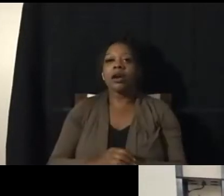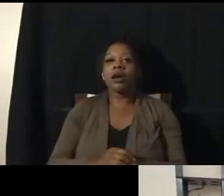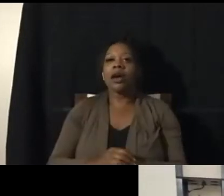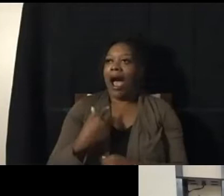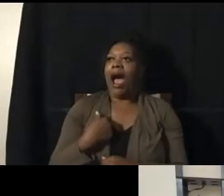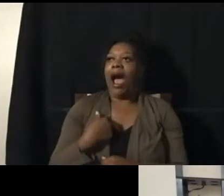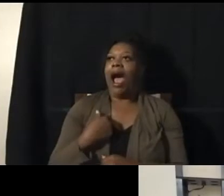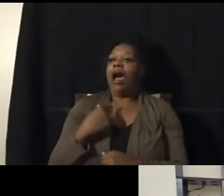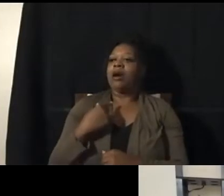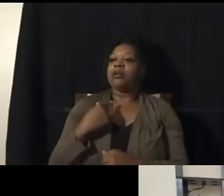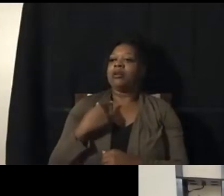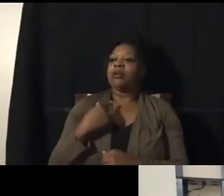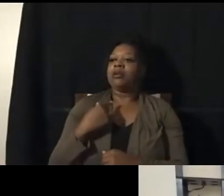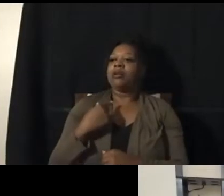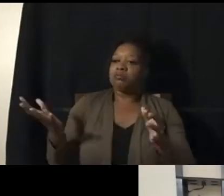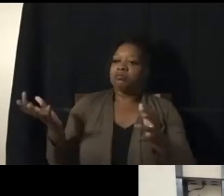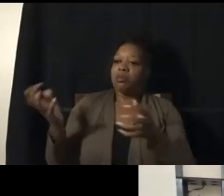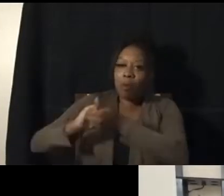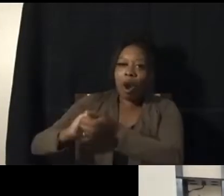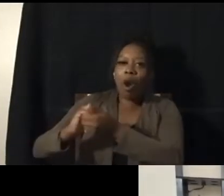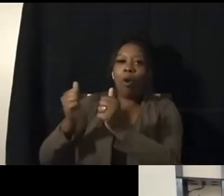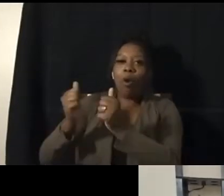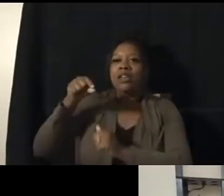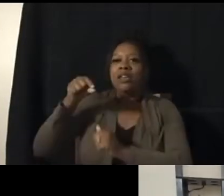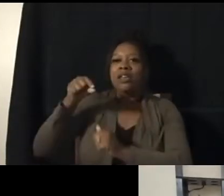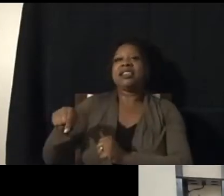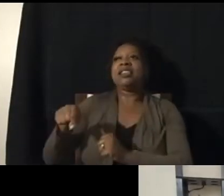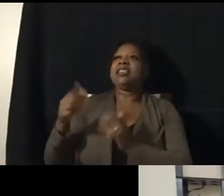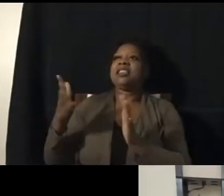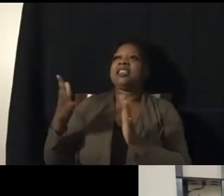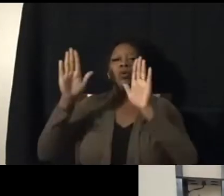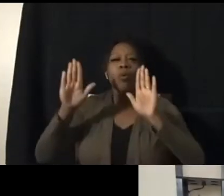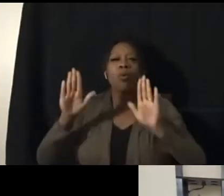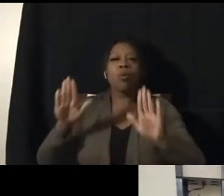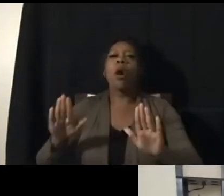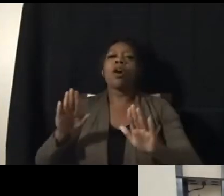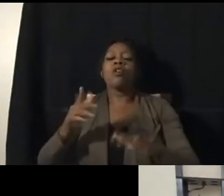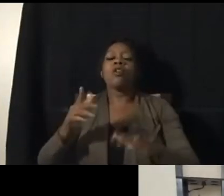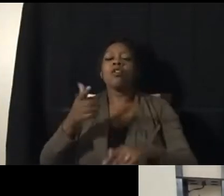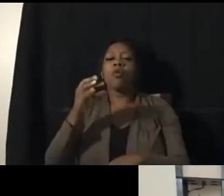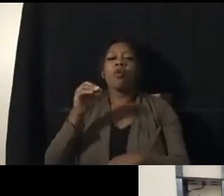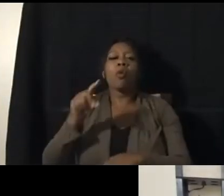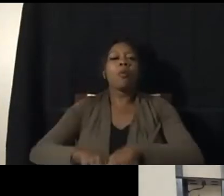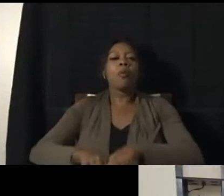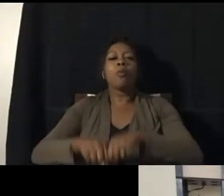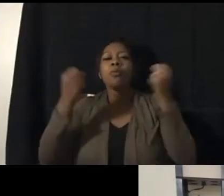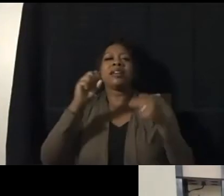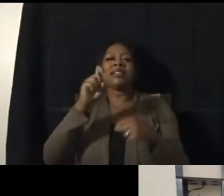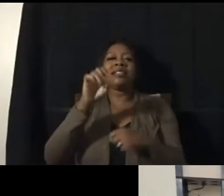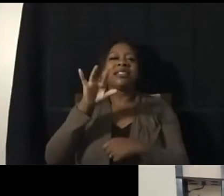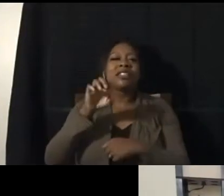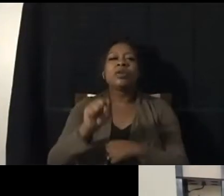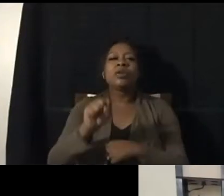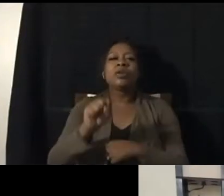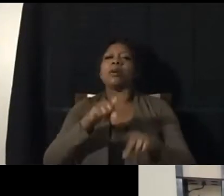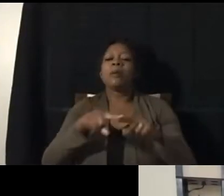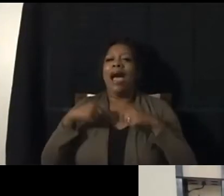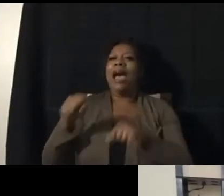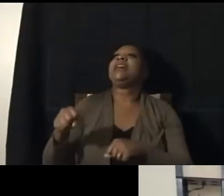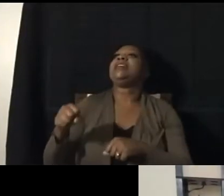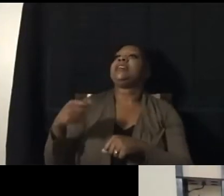and important series, but I'm able to tell stories from the disabled community